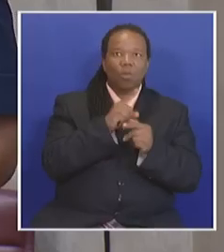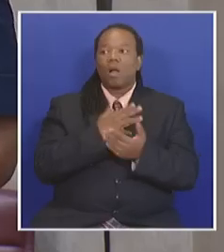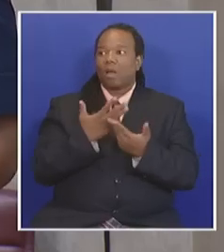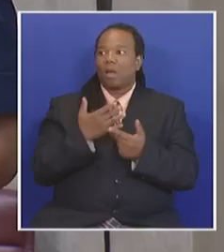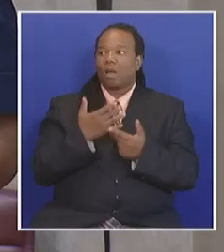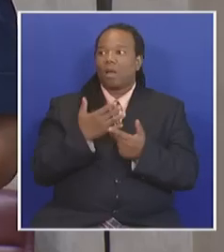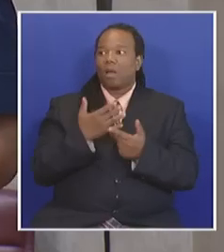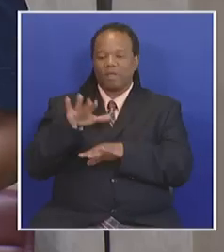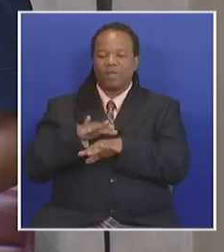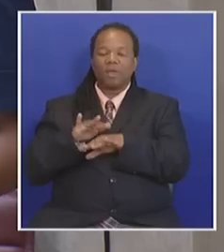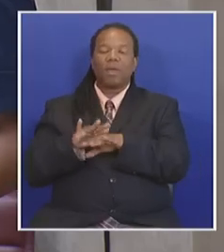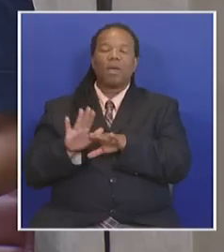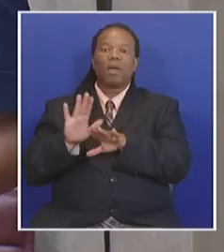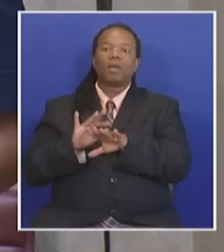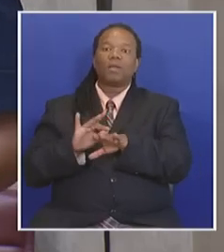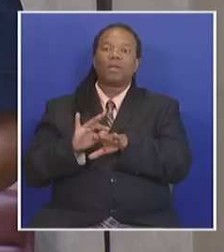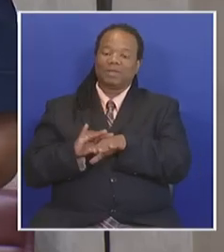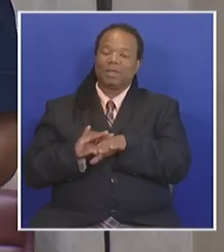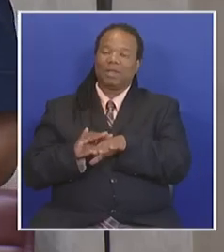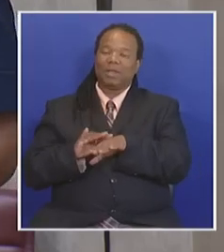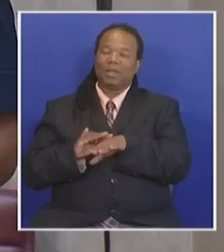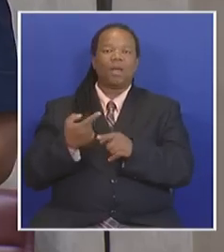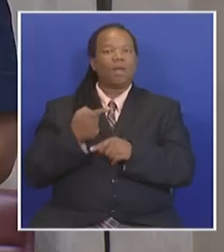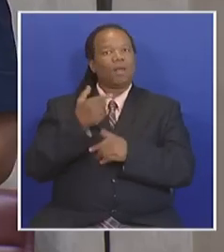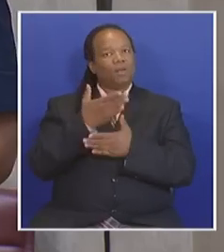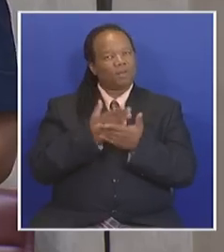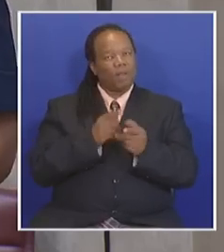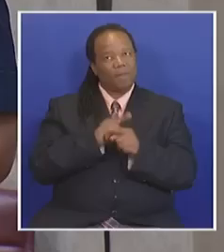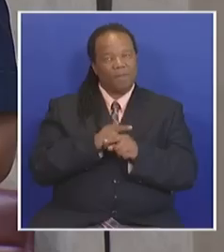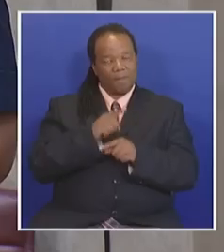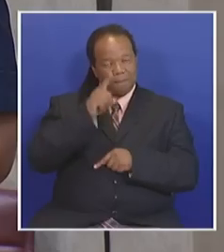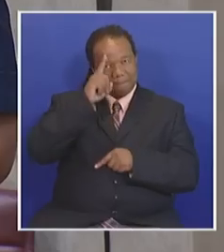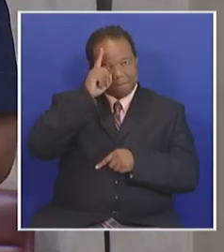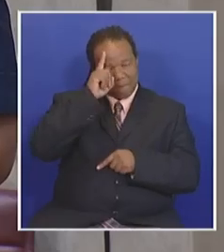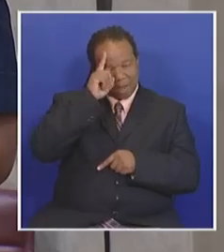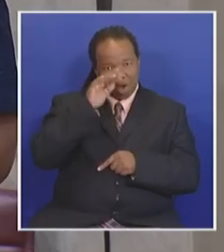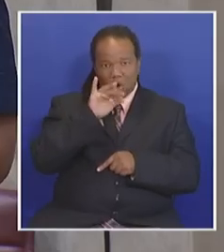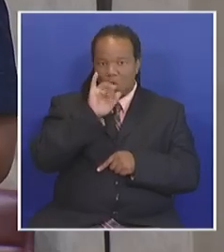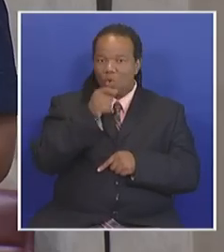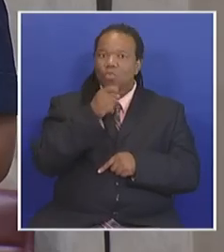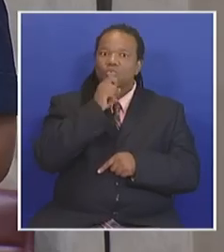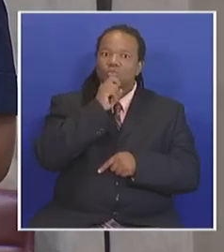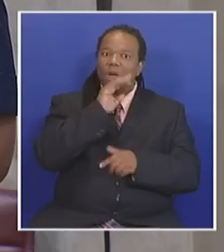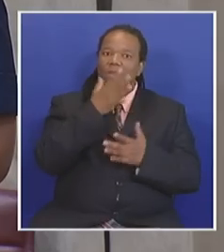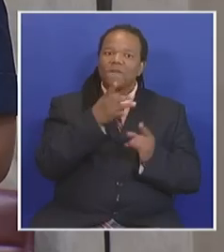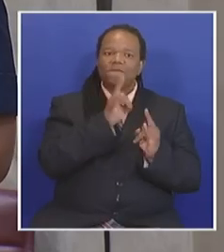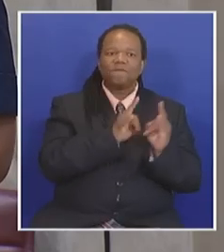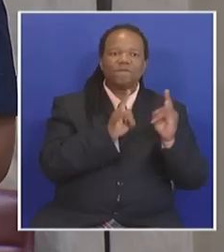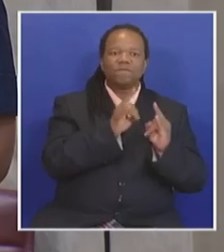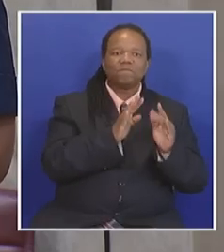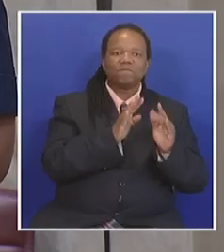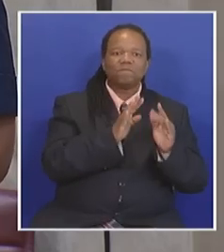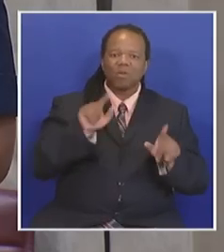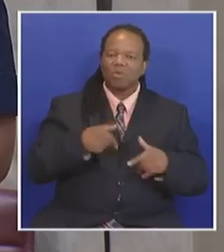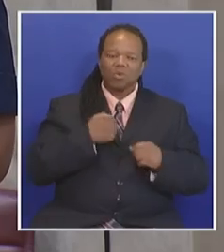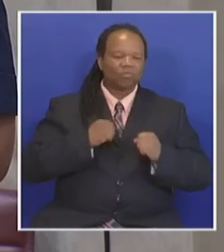skin. There was a time in our country where black people were forbidden from using certain public amenities. They could not go and jog in the parks of